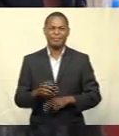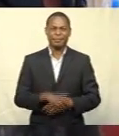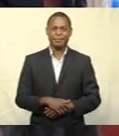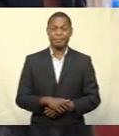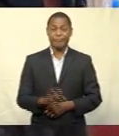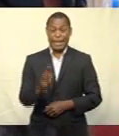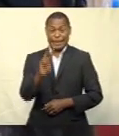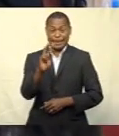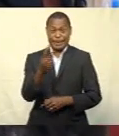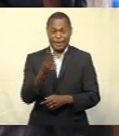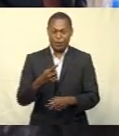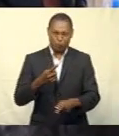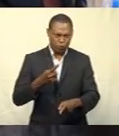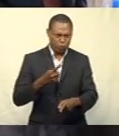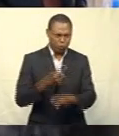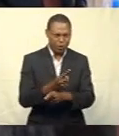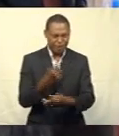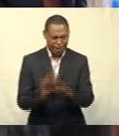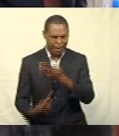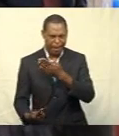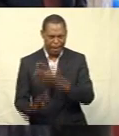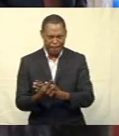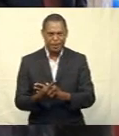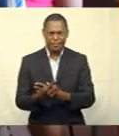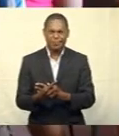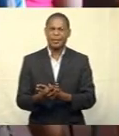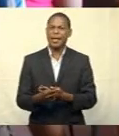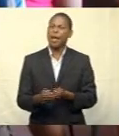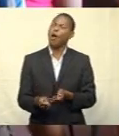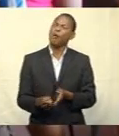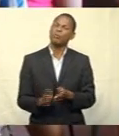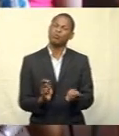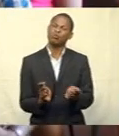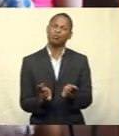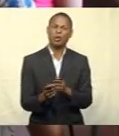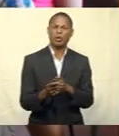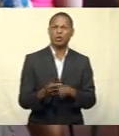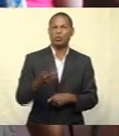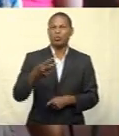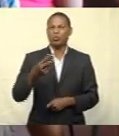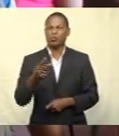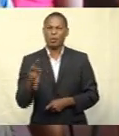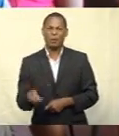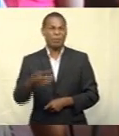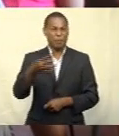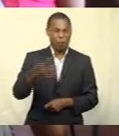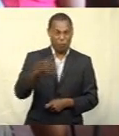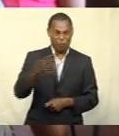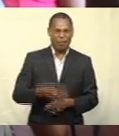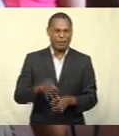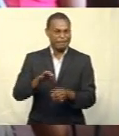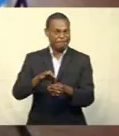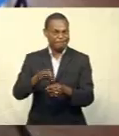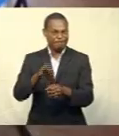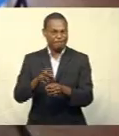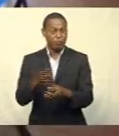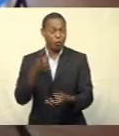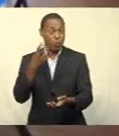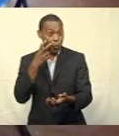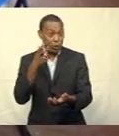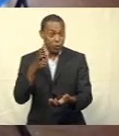public consultations on the proposed changes to the Electoral Act of 2014, the Electoral Registration of Voters Act